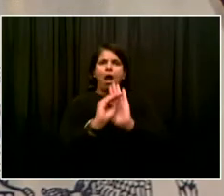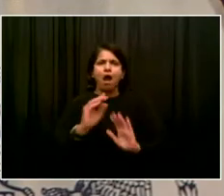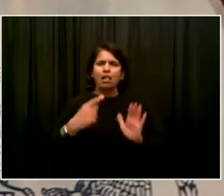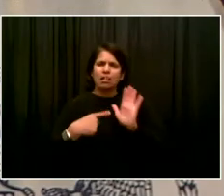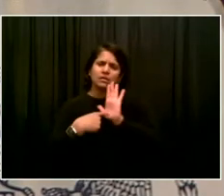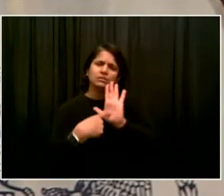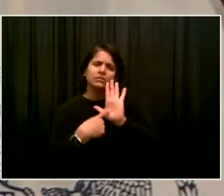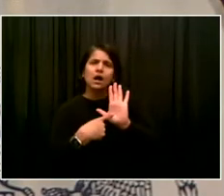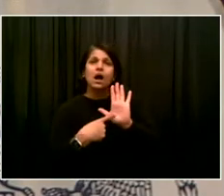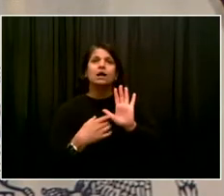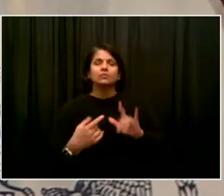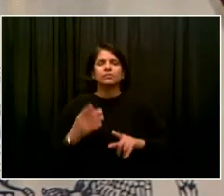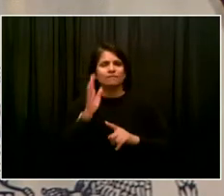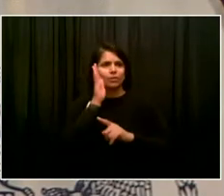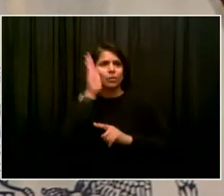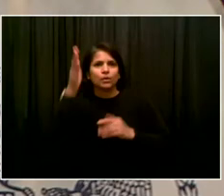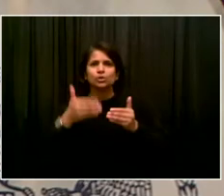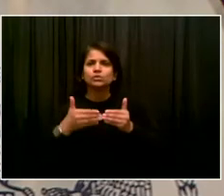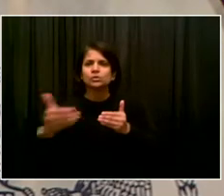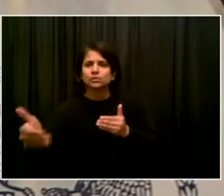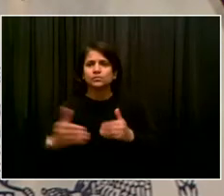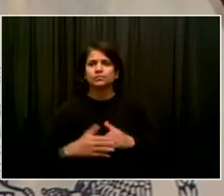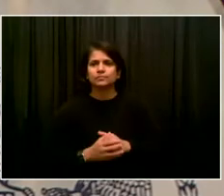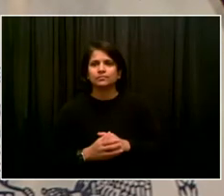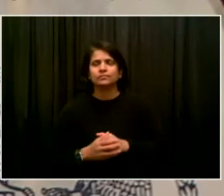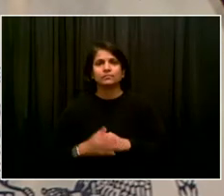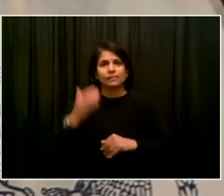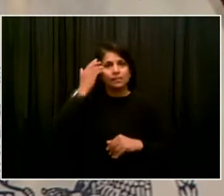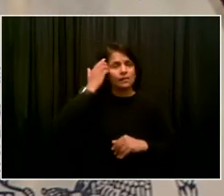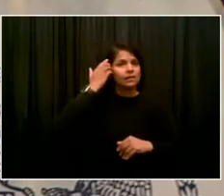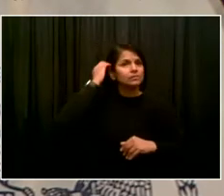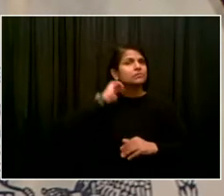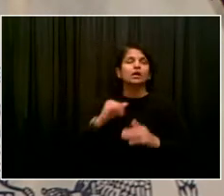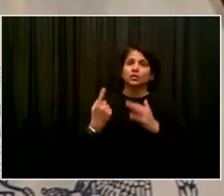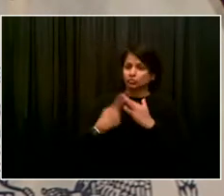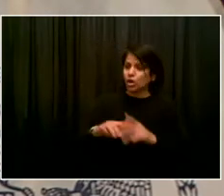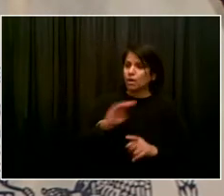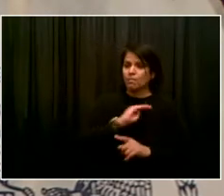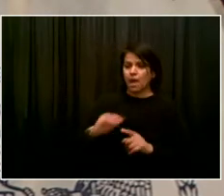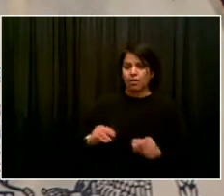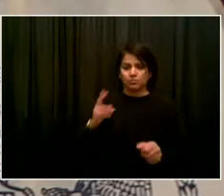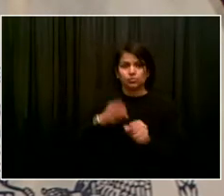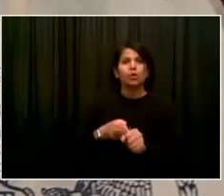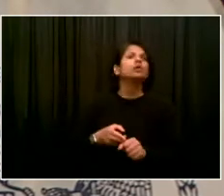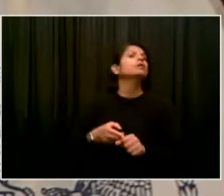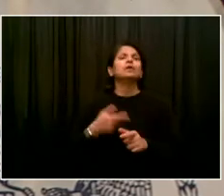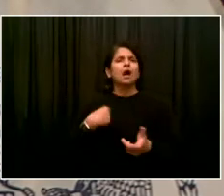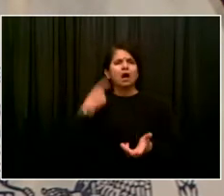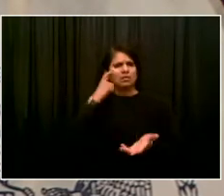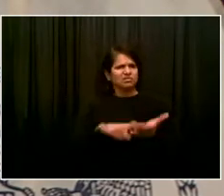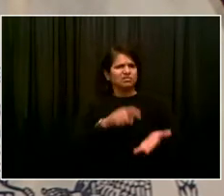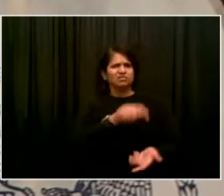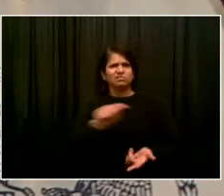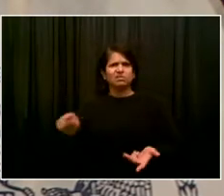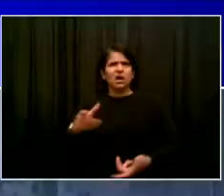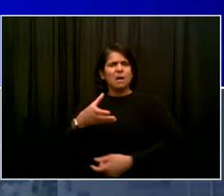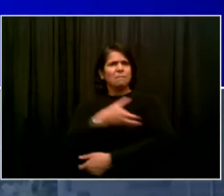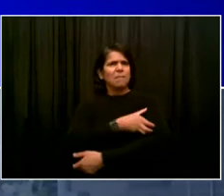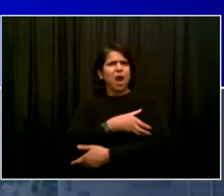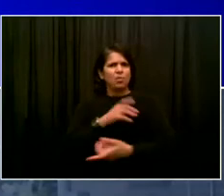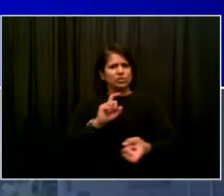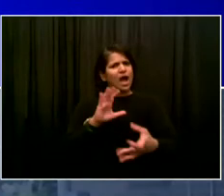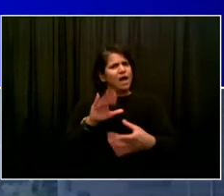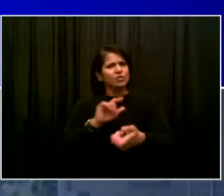that something was happening that was powerful. We saw the work of the Cure Violence movement, and it was